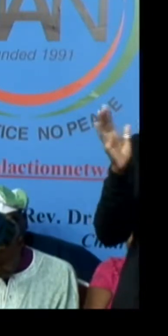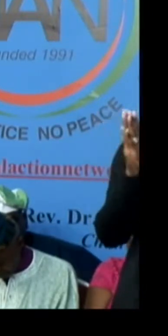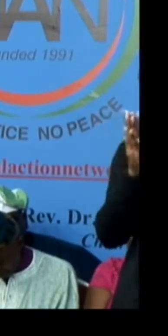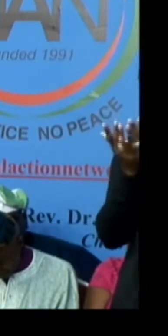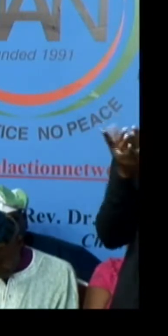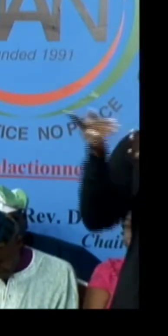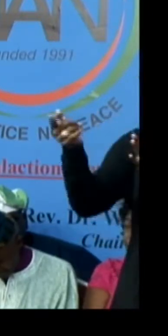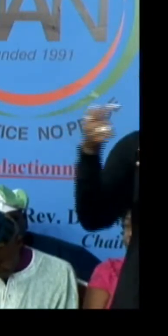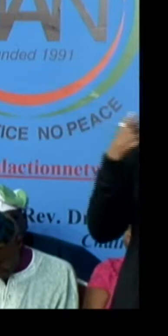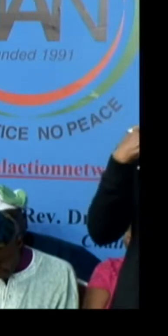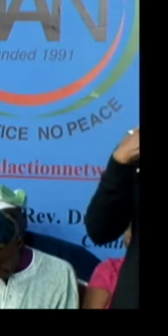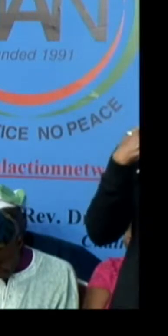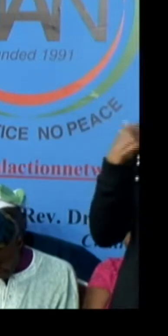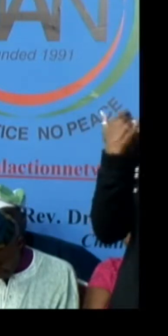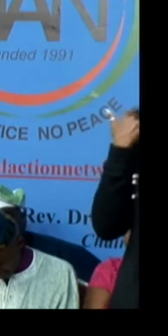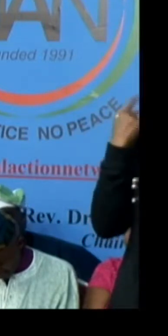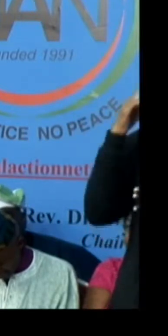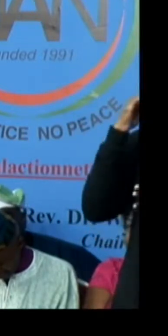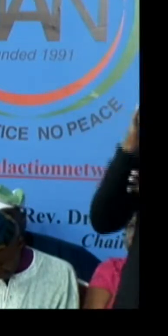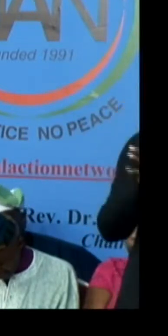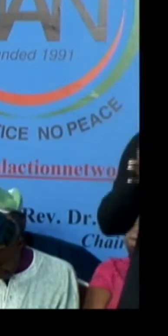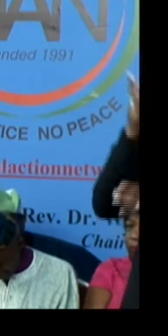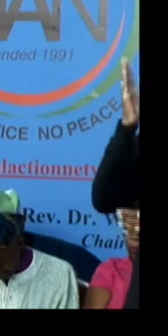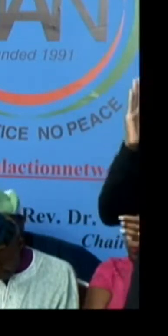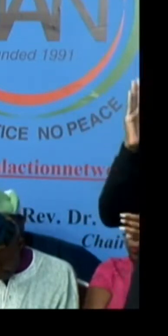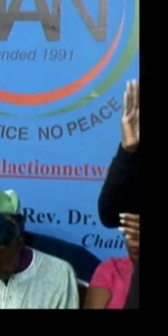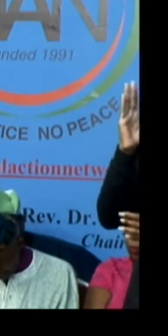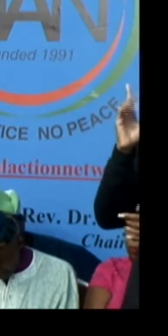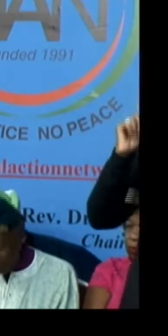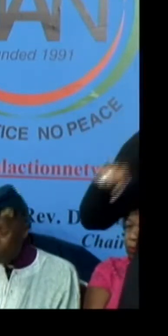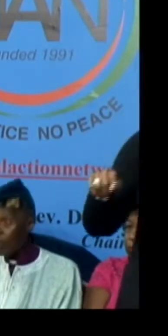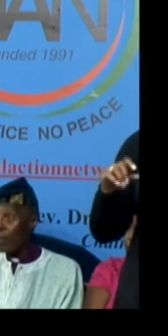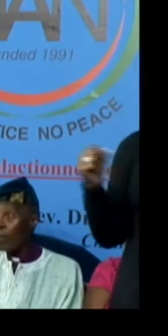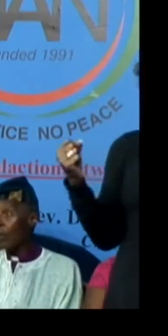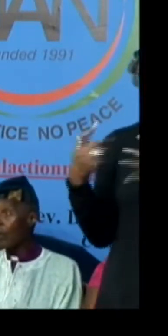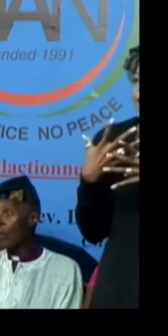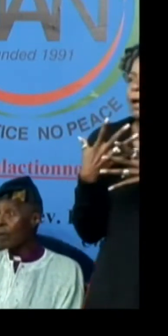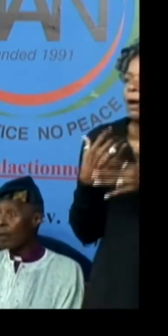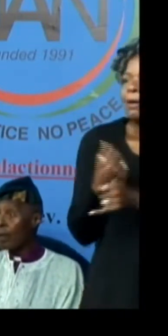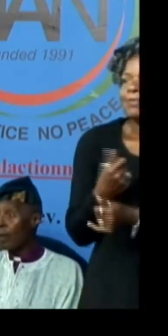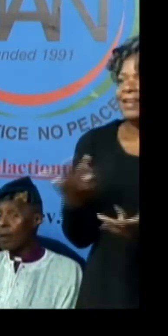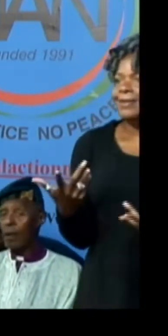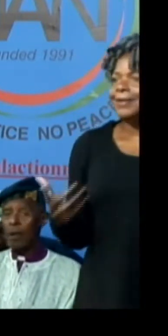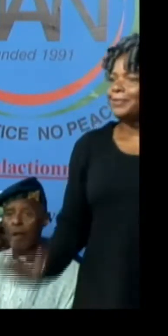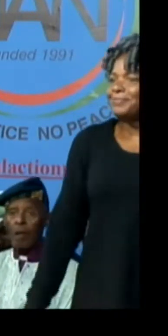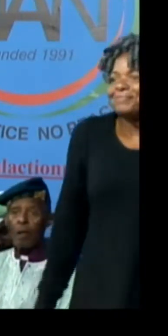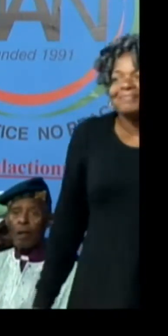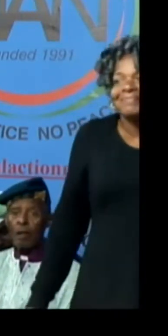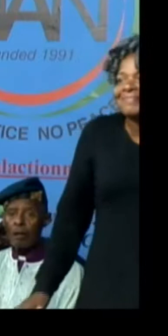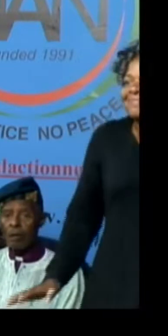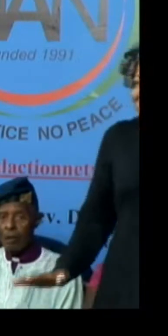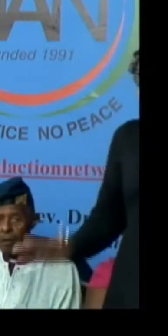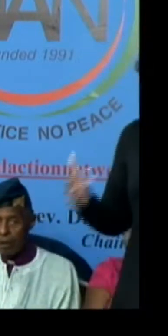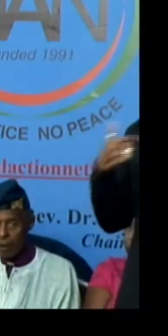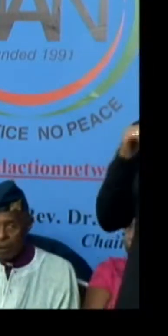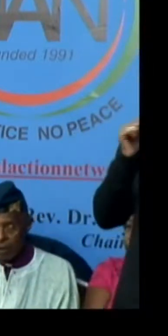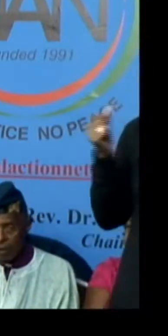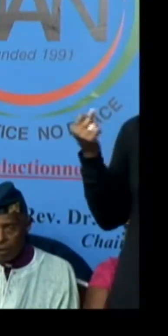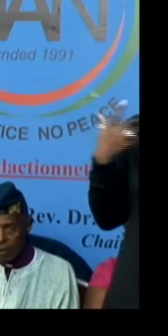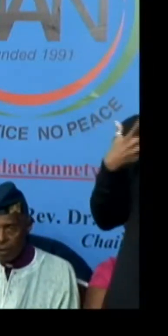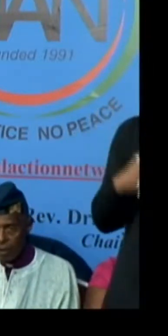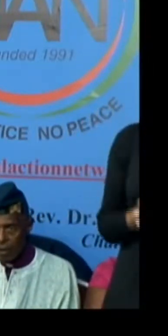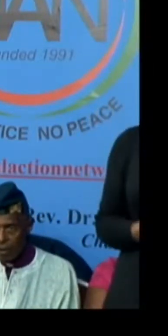fear. And the reason why a lot of our political leaders, even in the black and Latino community,